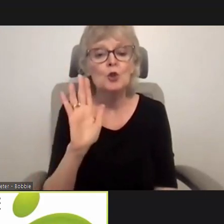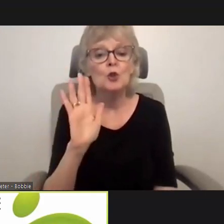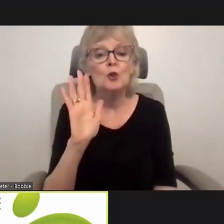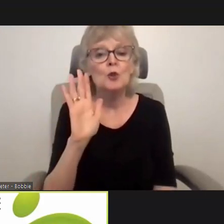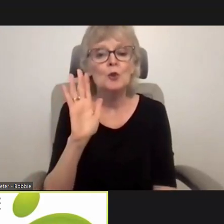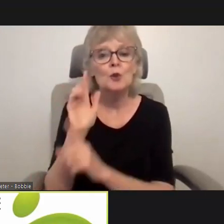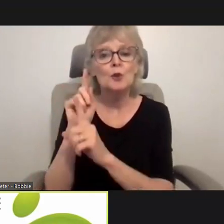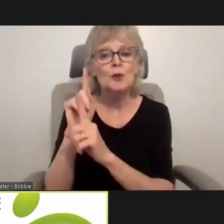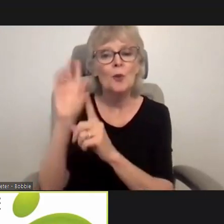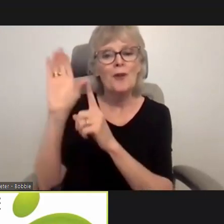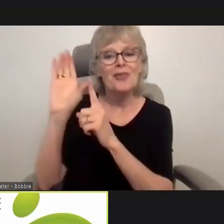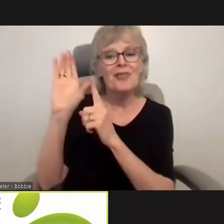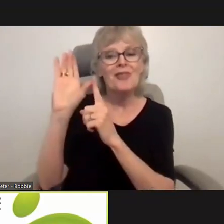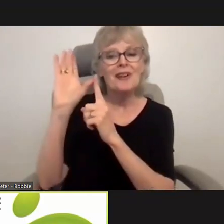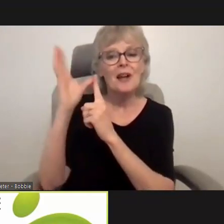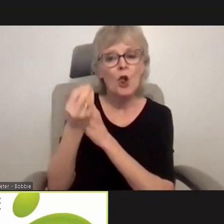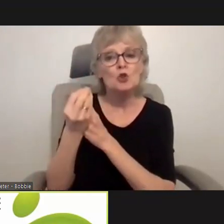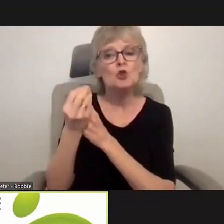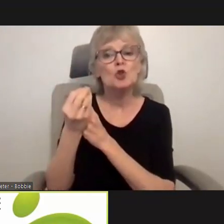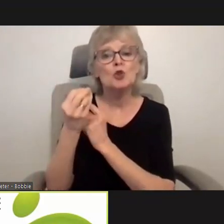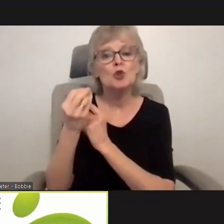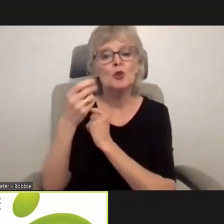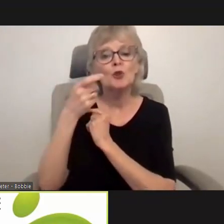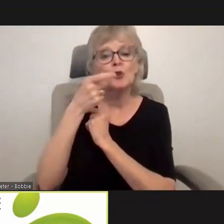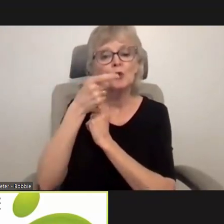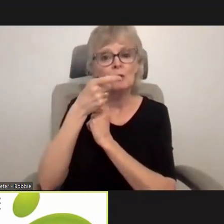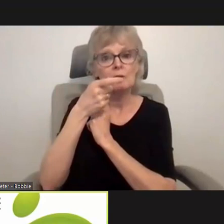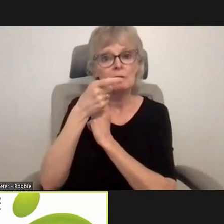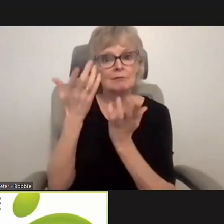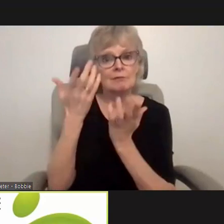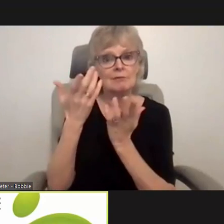the culture that you are trying to reach out to.